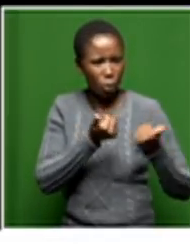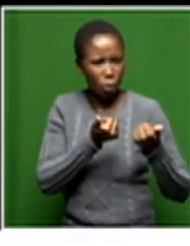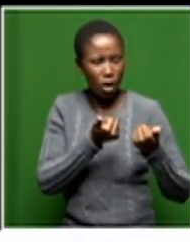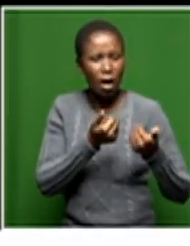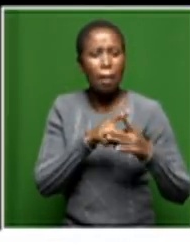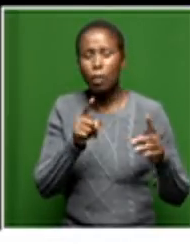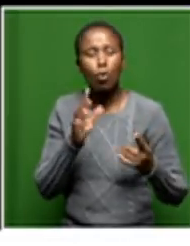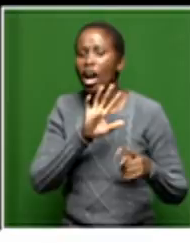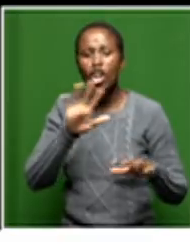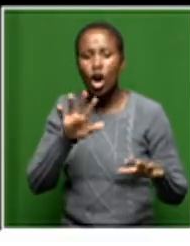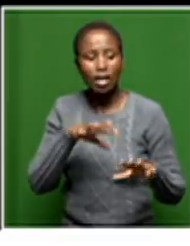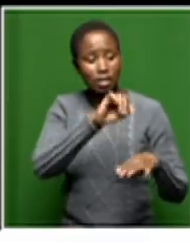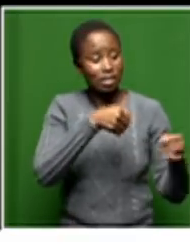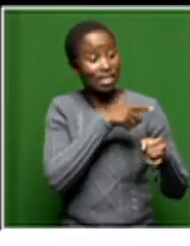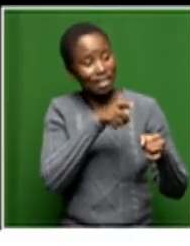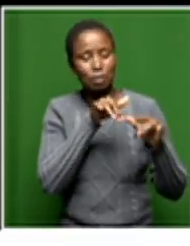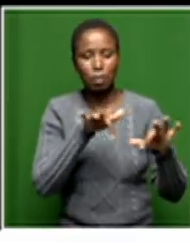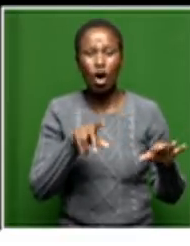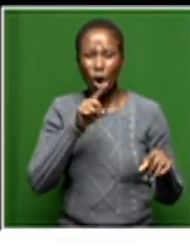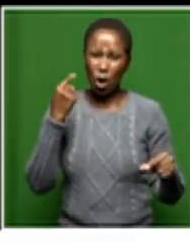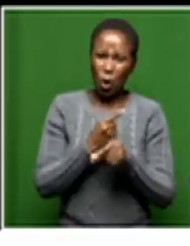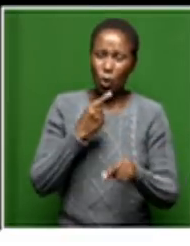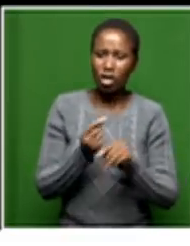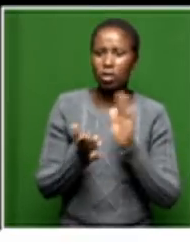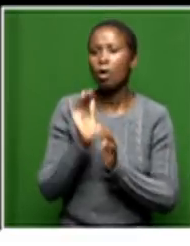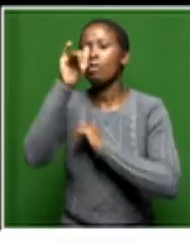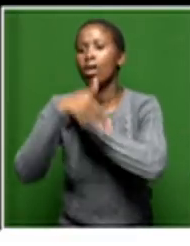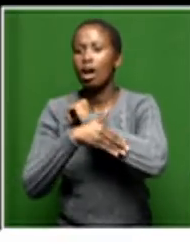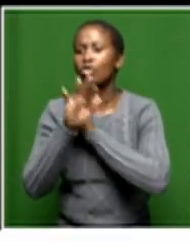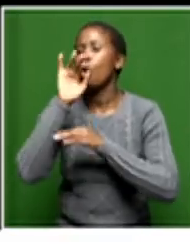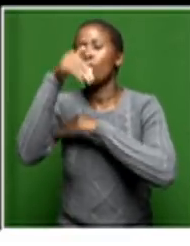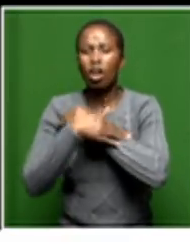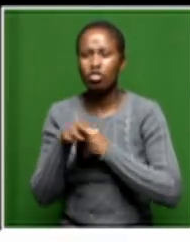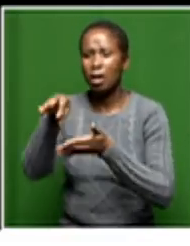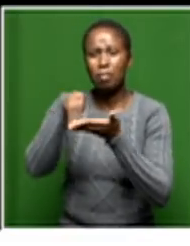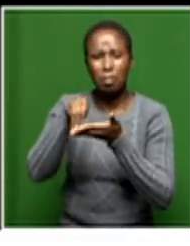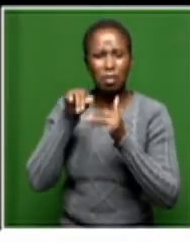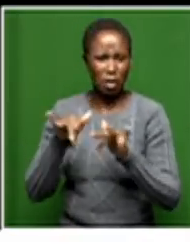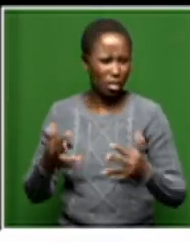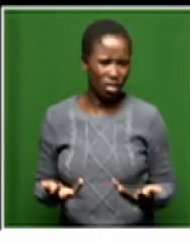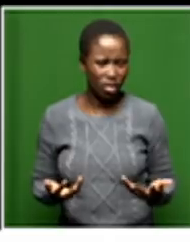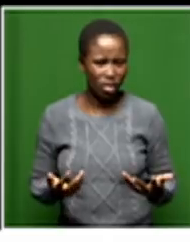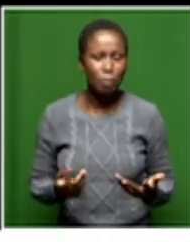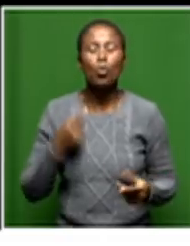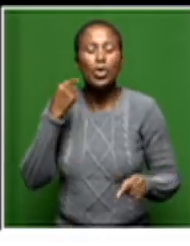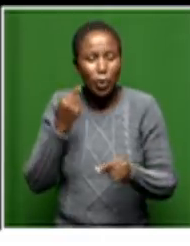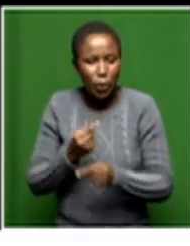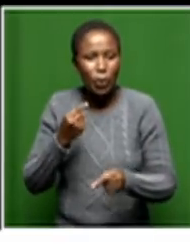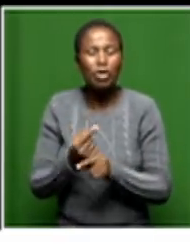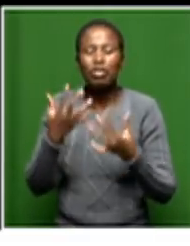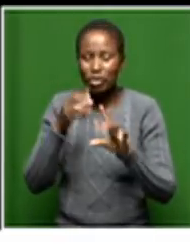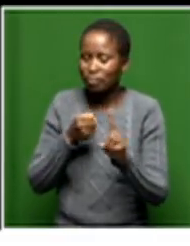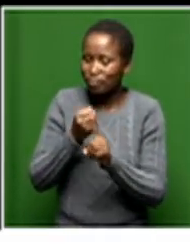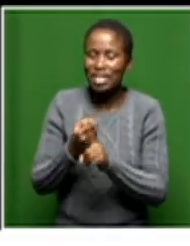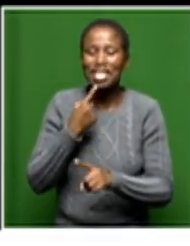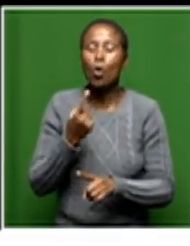cheaper rate? Why have every time to go abroad and bring people? We always capacitate, always say we need